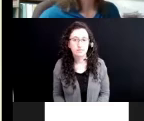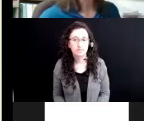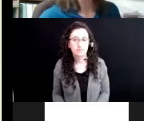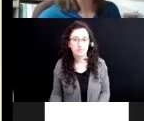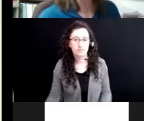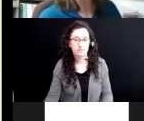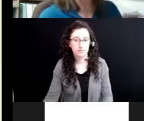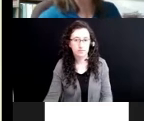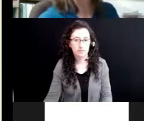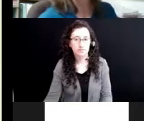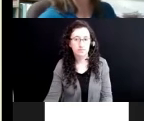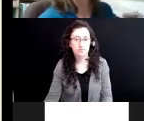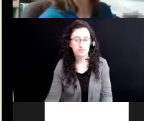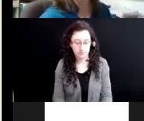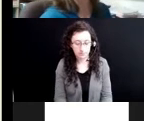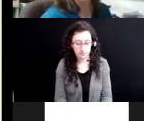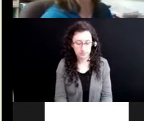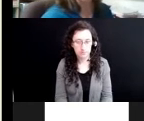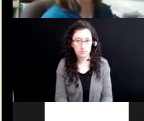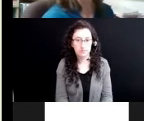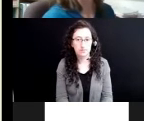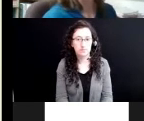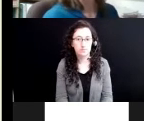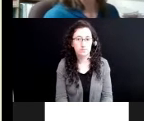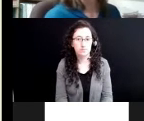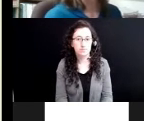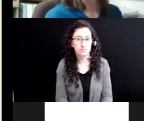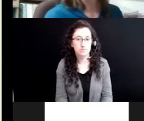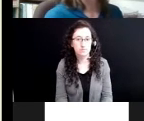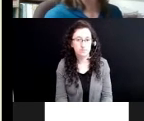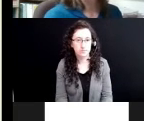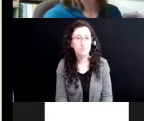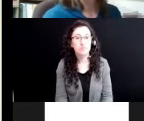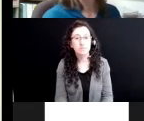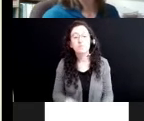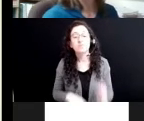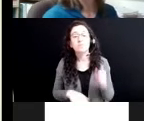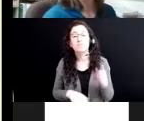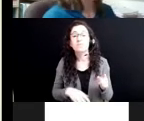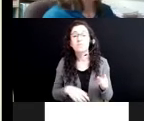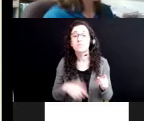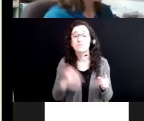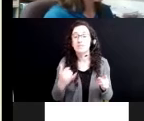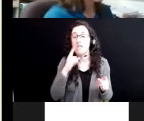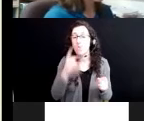another important component of wildlife habitat. And this